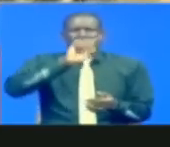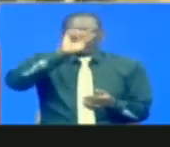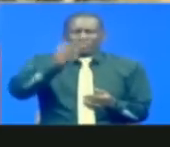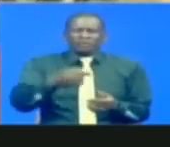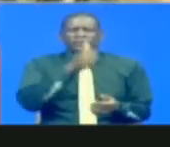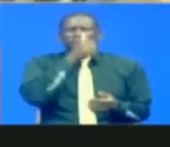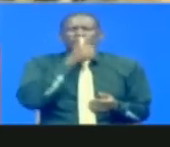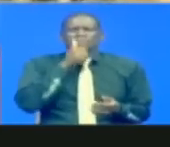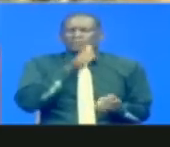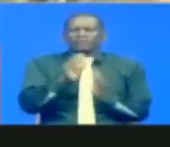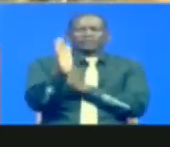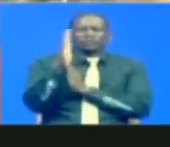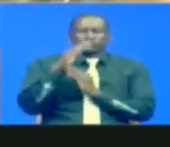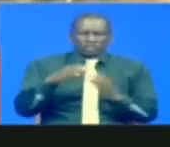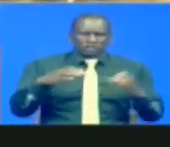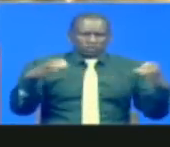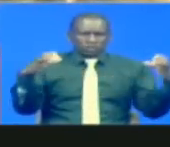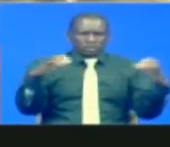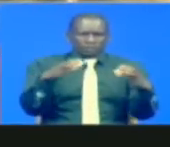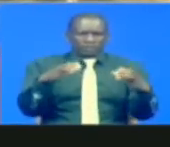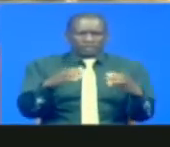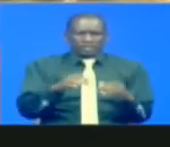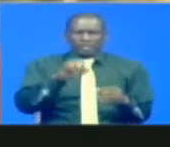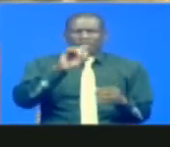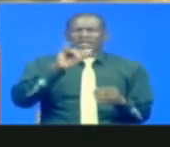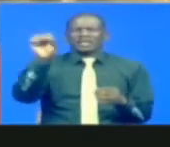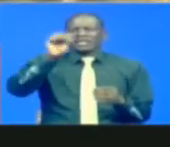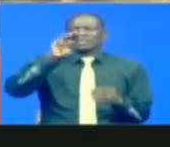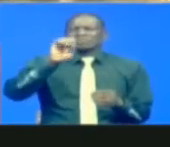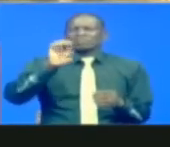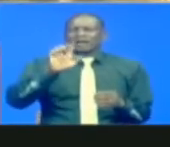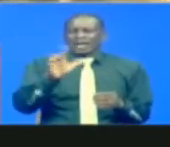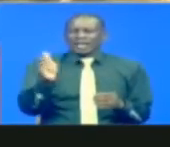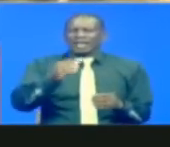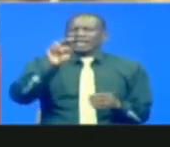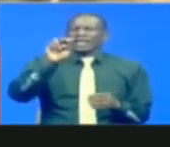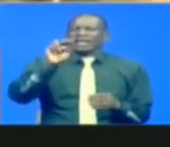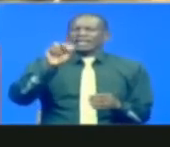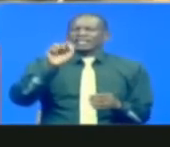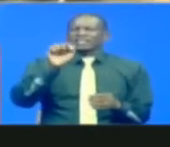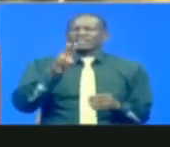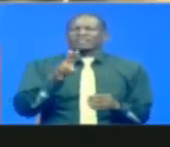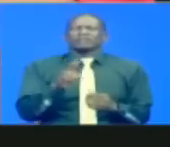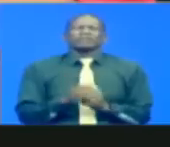private security firms. Zainab Ismail, NTV.